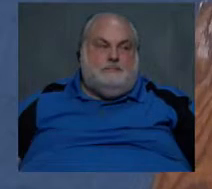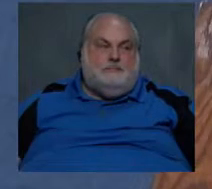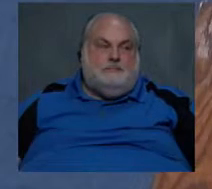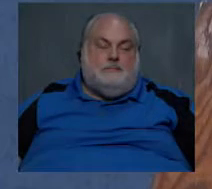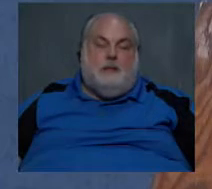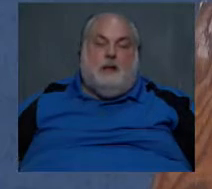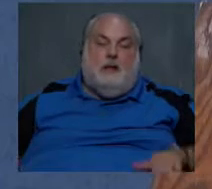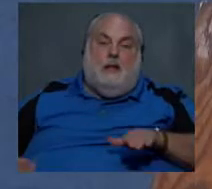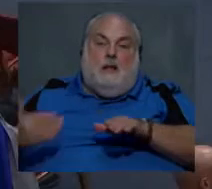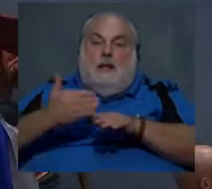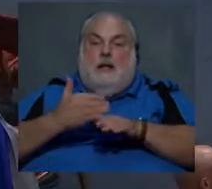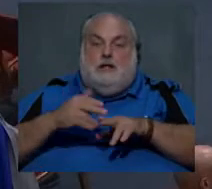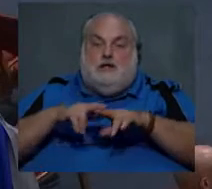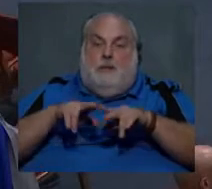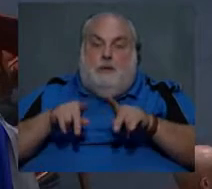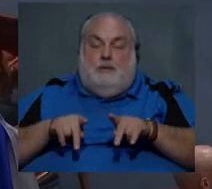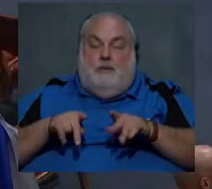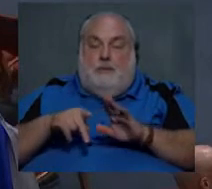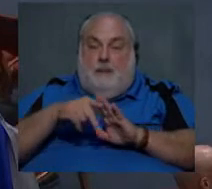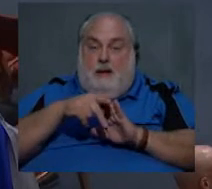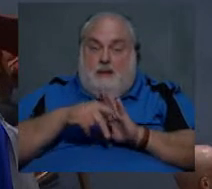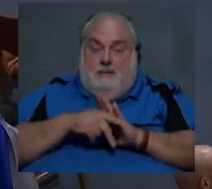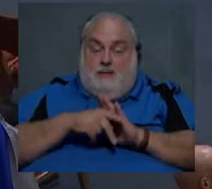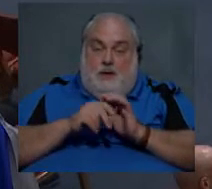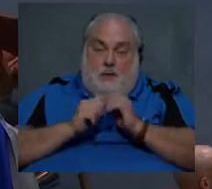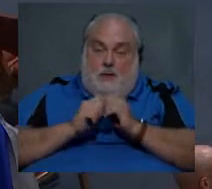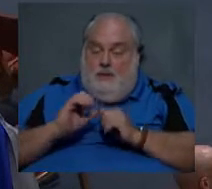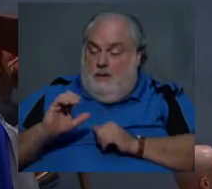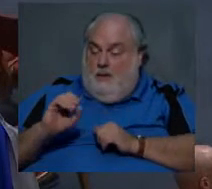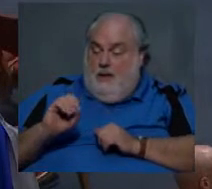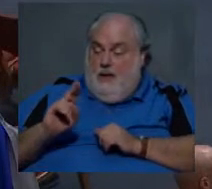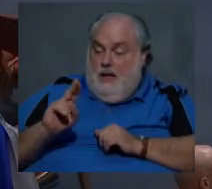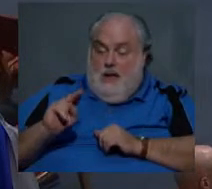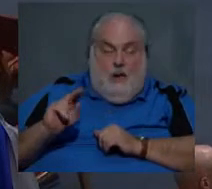Chairman, we haven't, our policy is with the county when it's